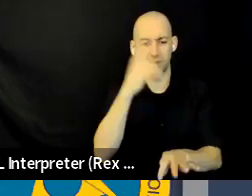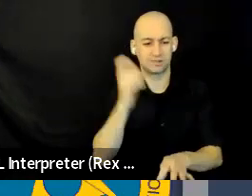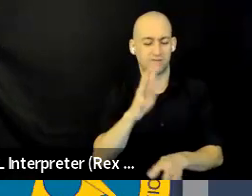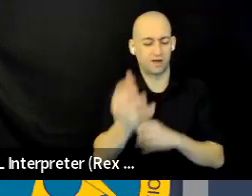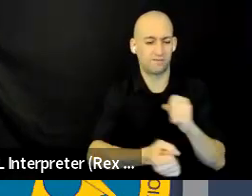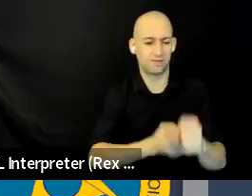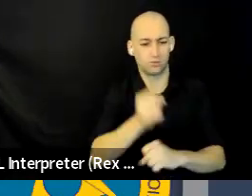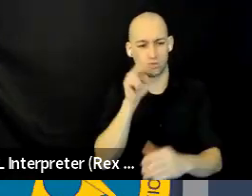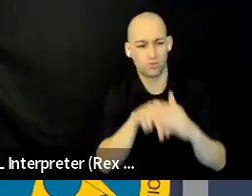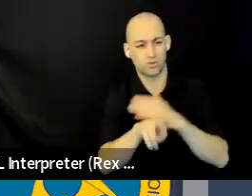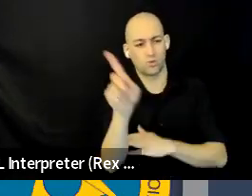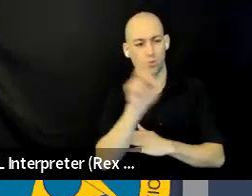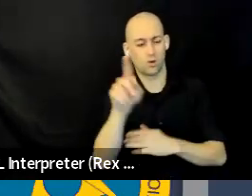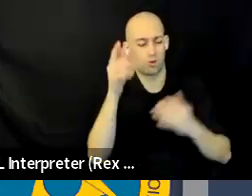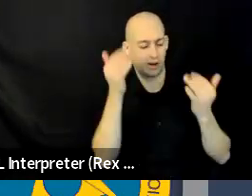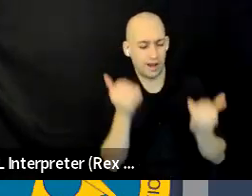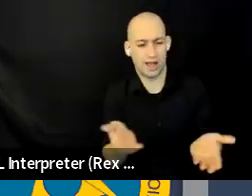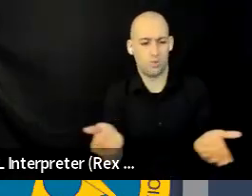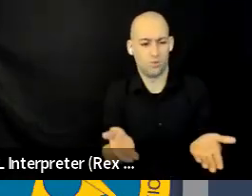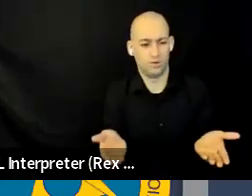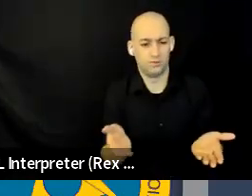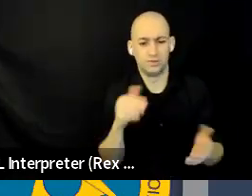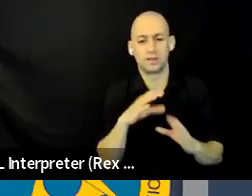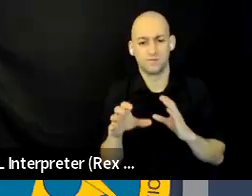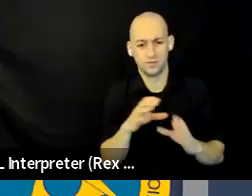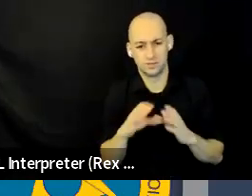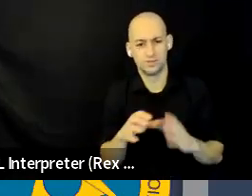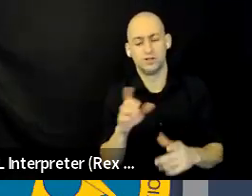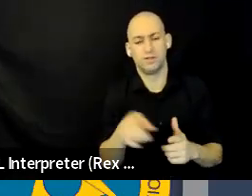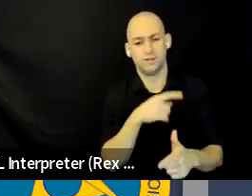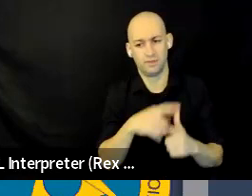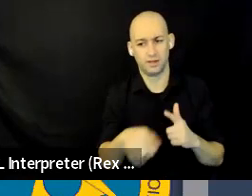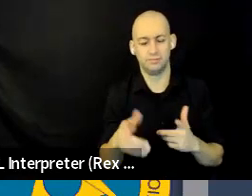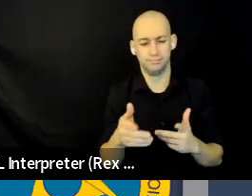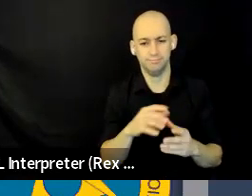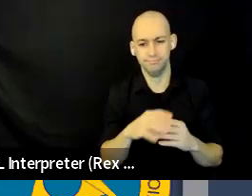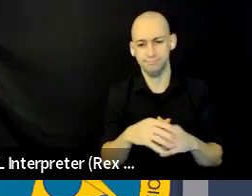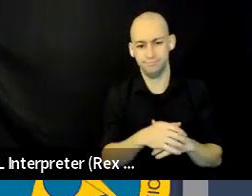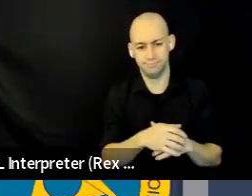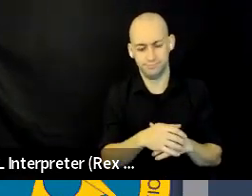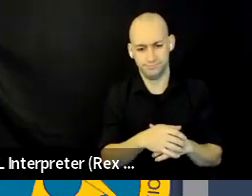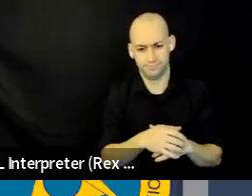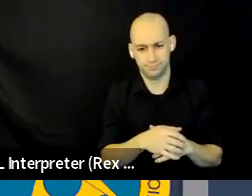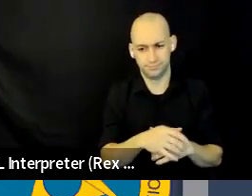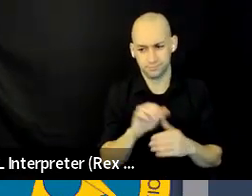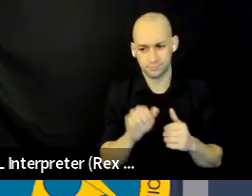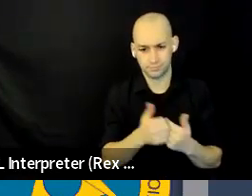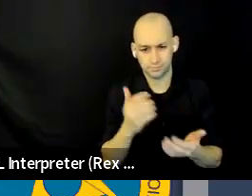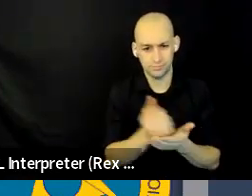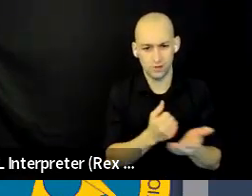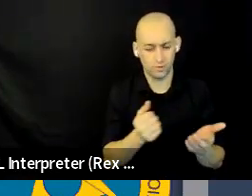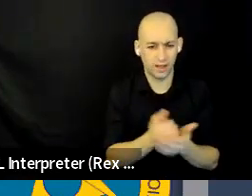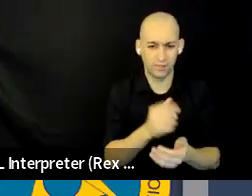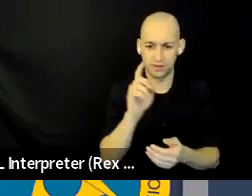look at where are we now in that conversation and that trajectory based on the data that we're looking at. And how are you gathering the data? Because I know So- that